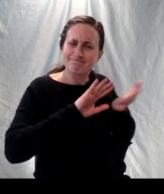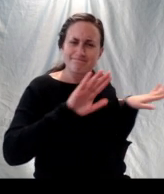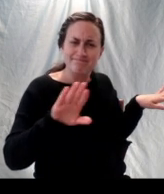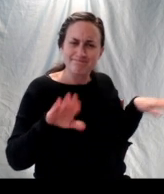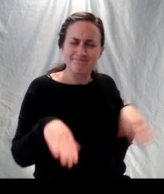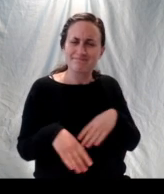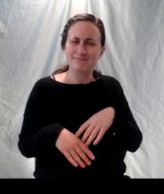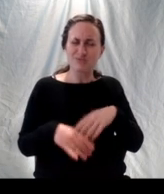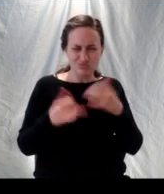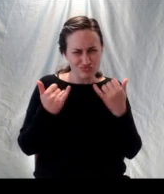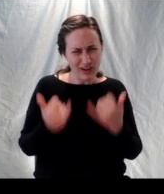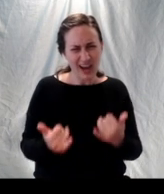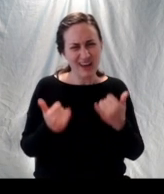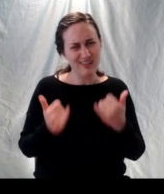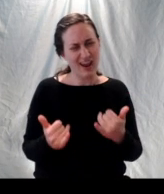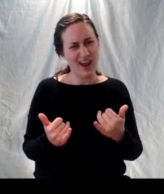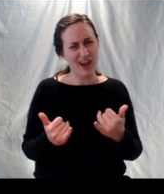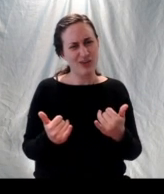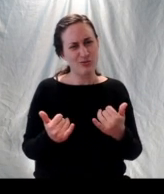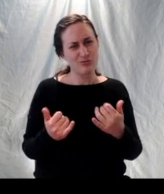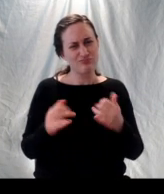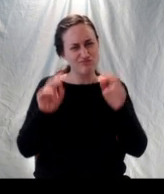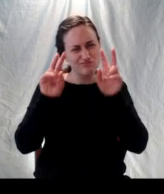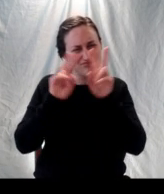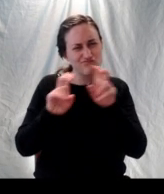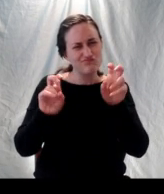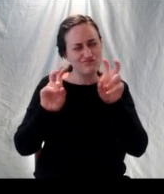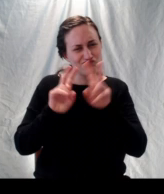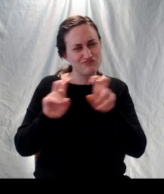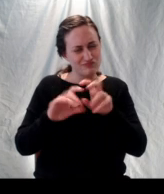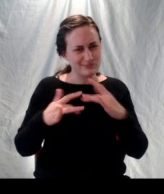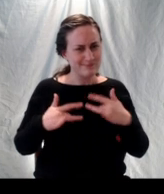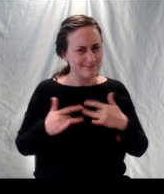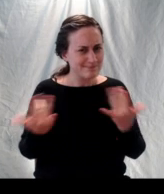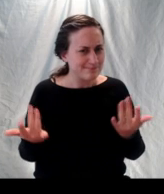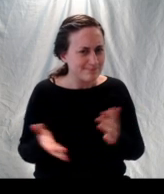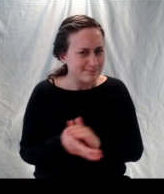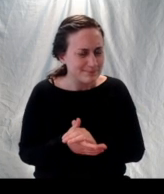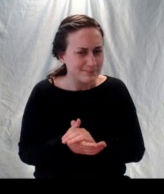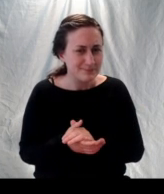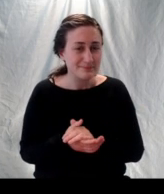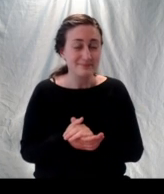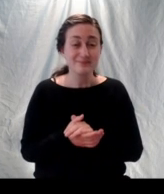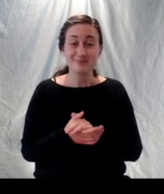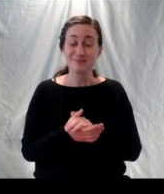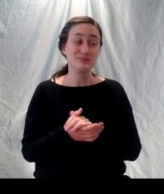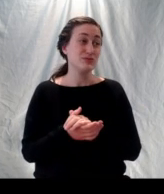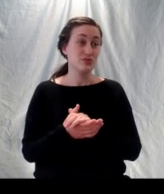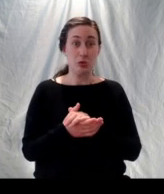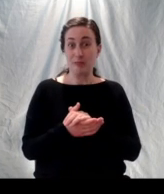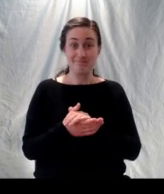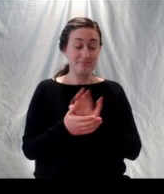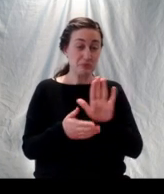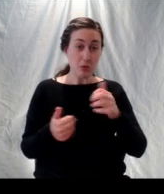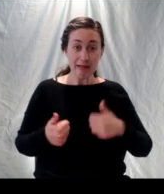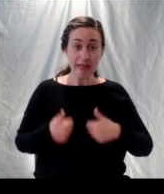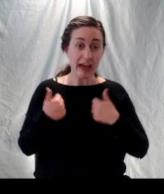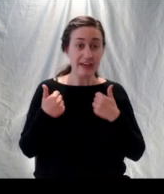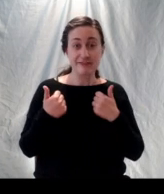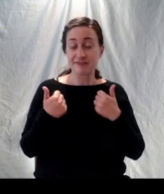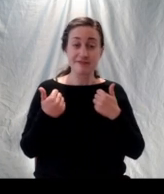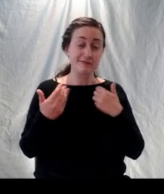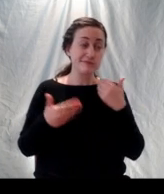can remind yourself what it is by just thinking about the five senses. So whatever it is you're doing in life, bring in all of those